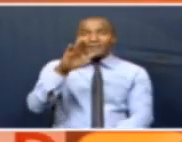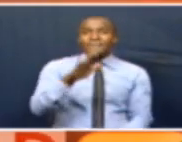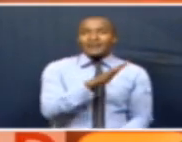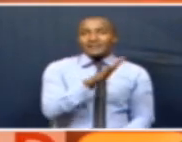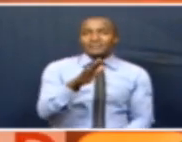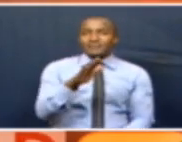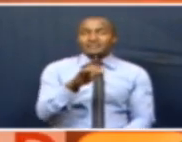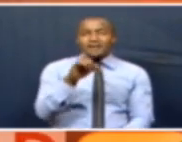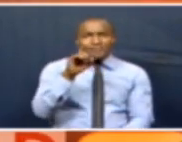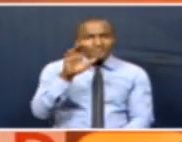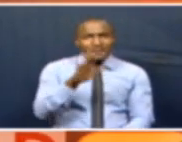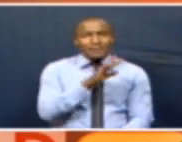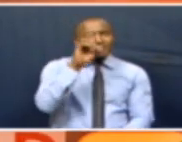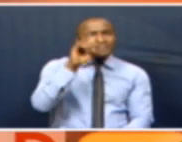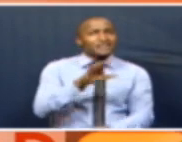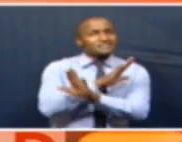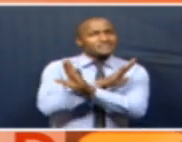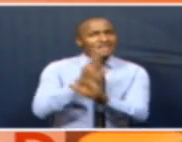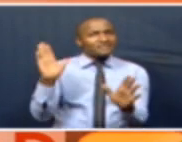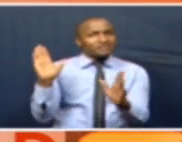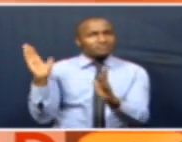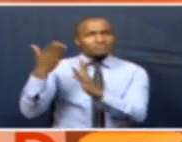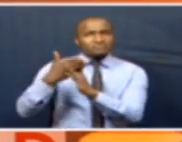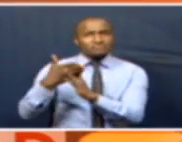should never interfere with the